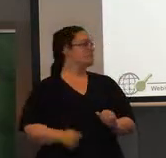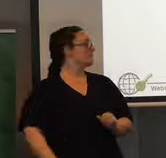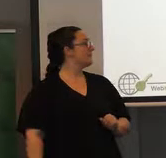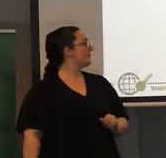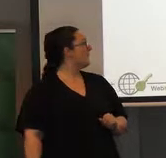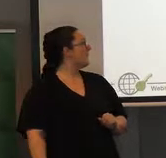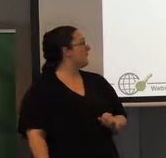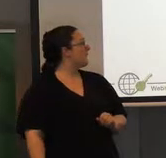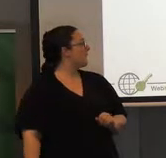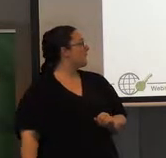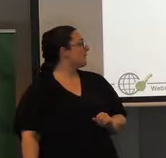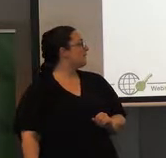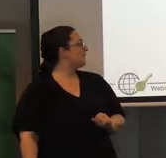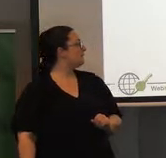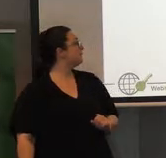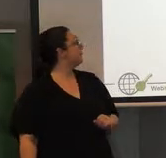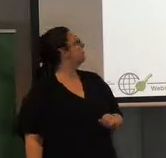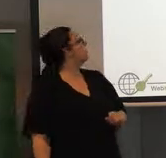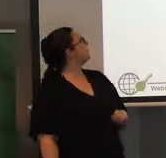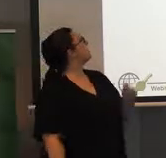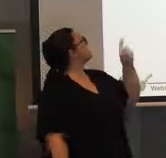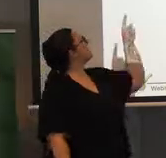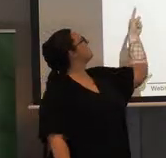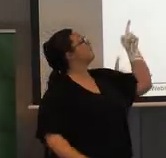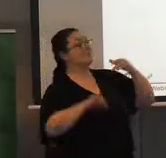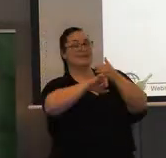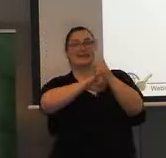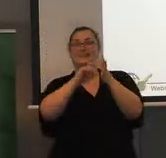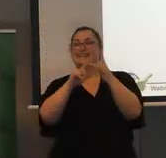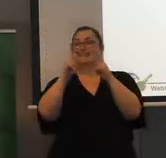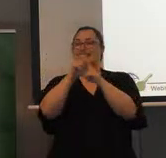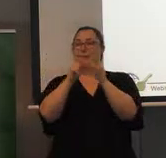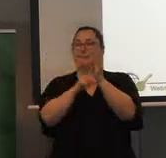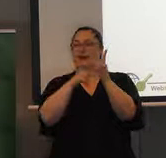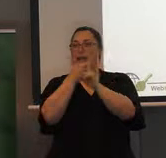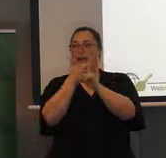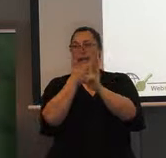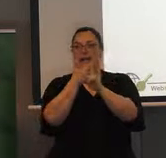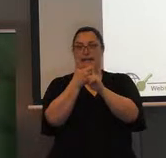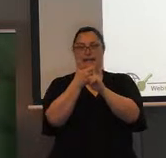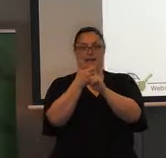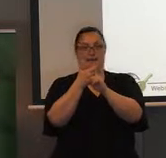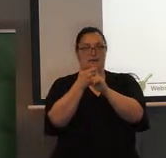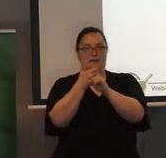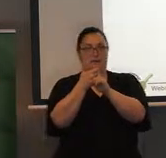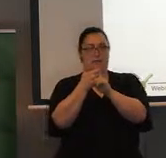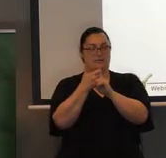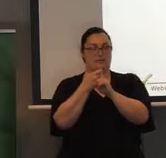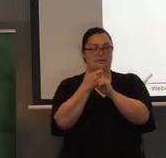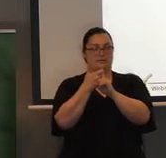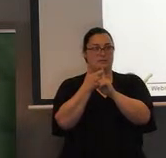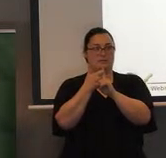in here. First thing is that they've got a skip link. Go to main content, up there at number 1.